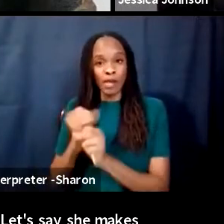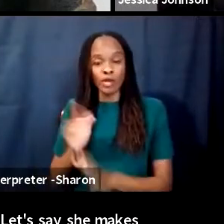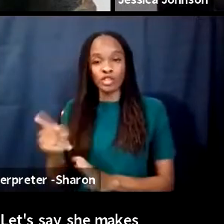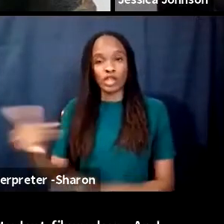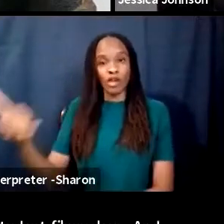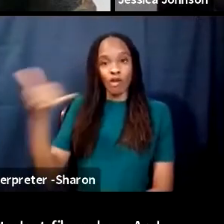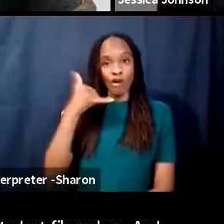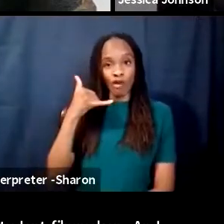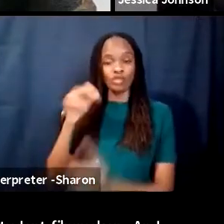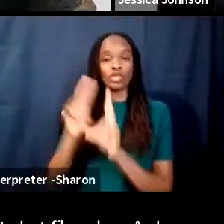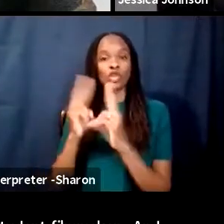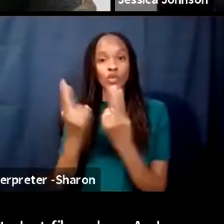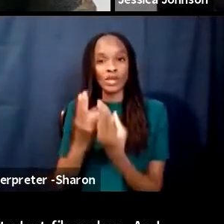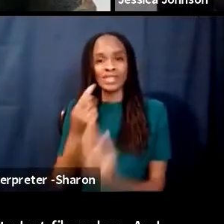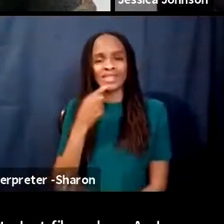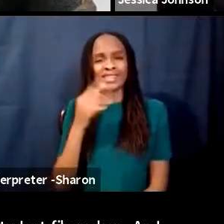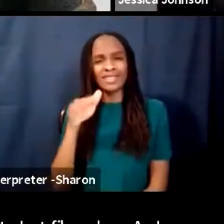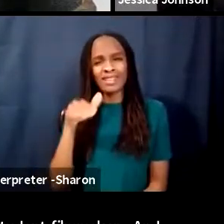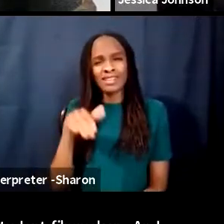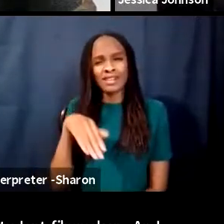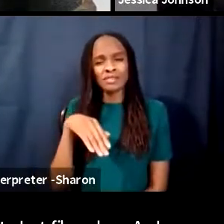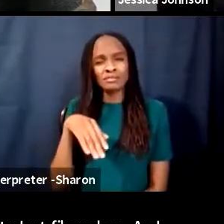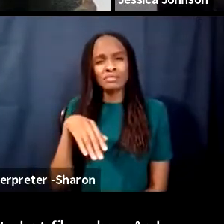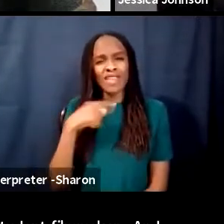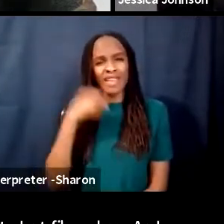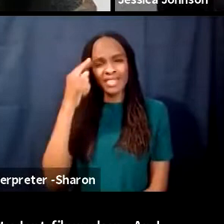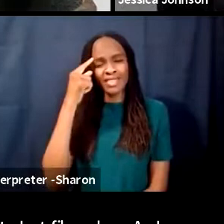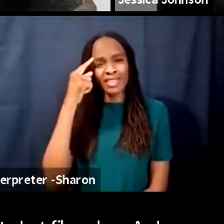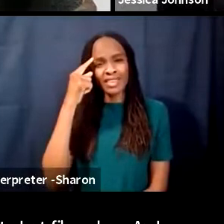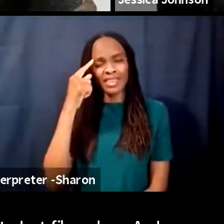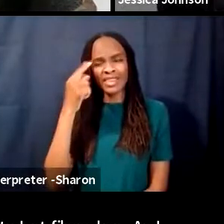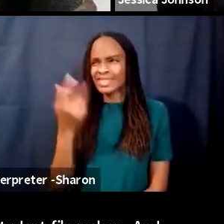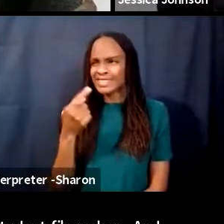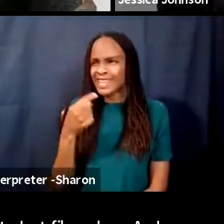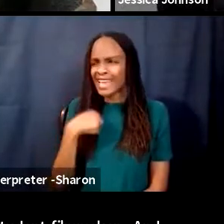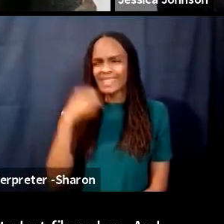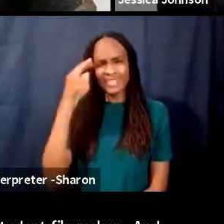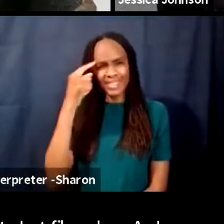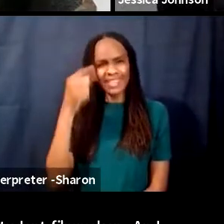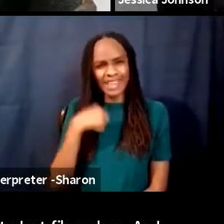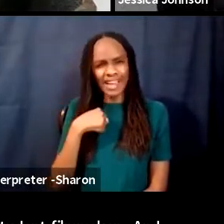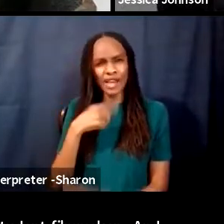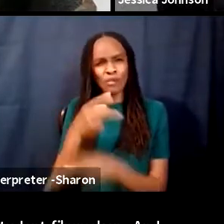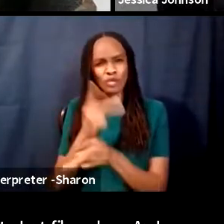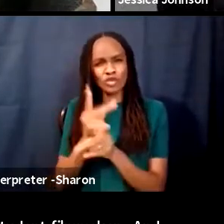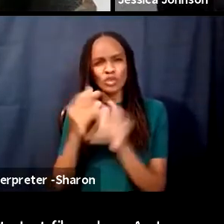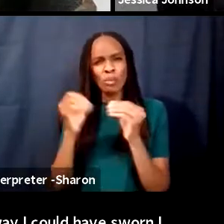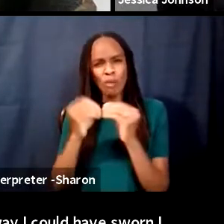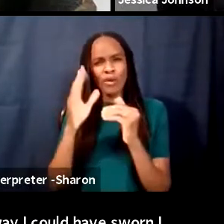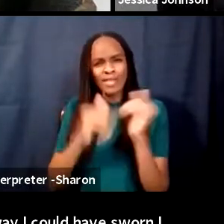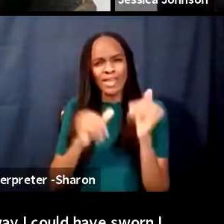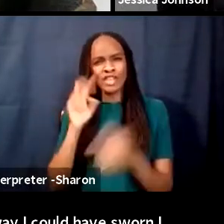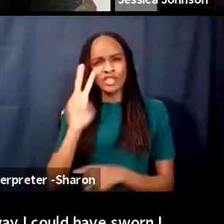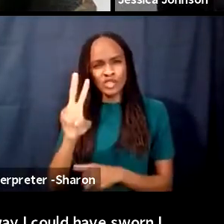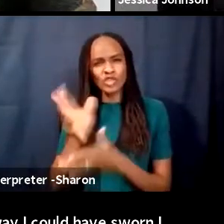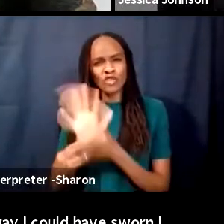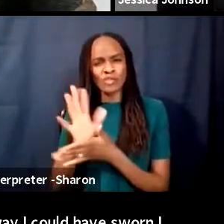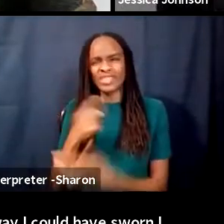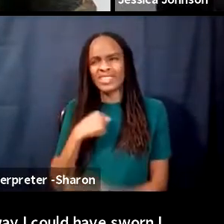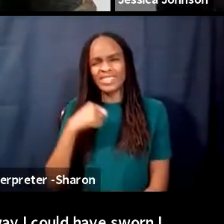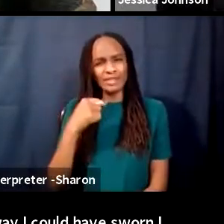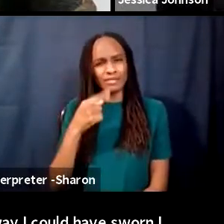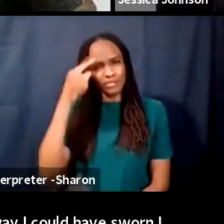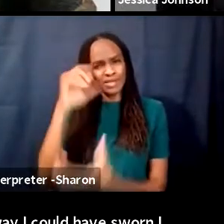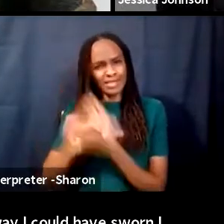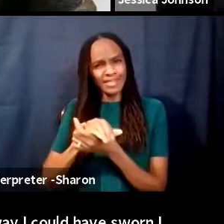us and calls the union and says, by the way, I think I could have sworn I I produced more than 2 films. I could have sworn I did